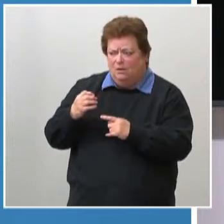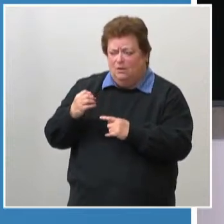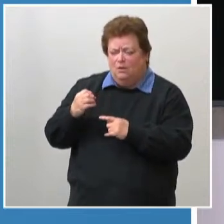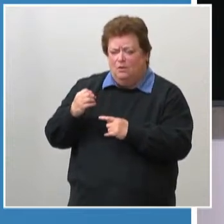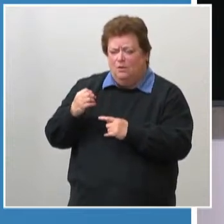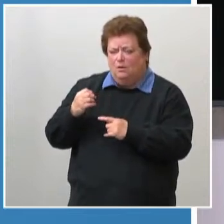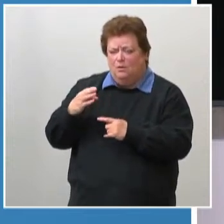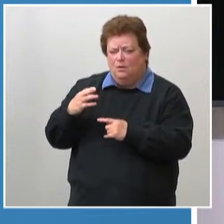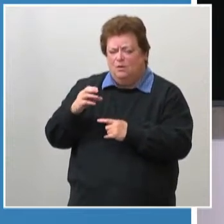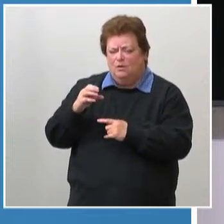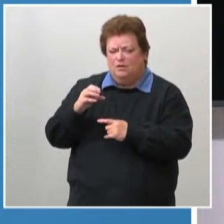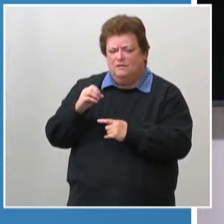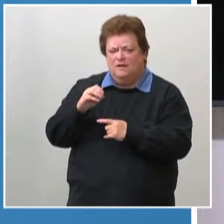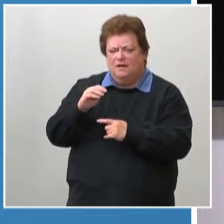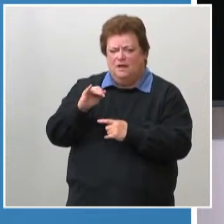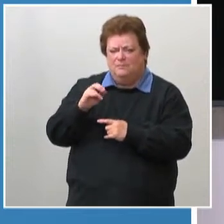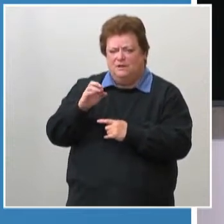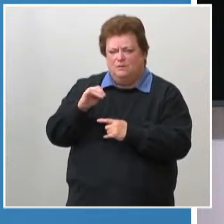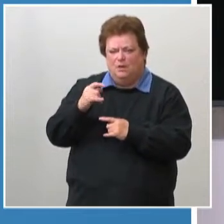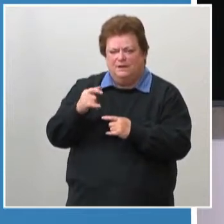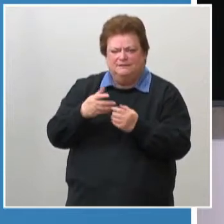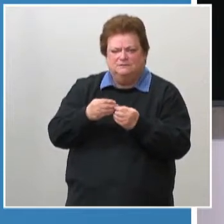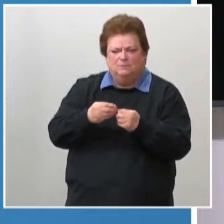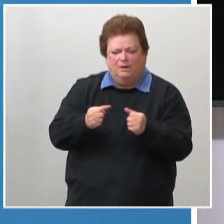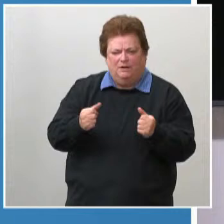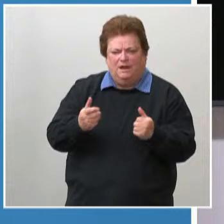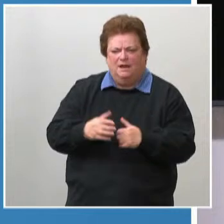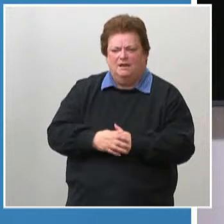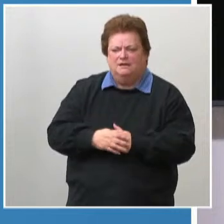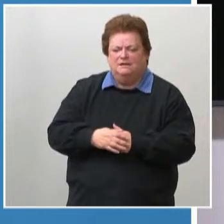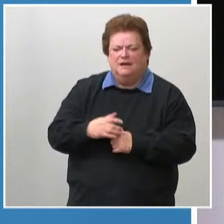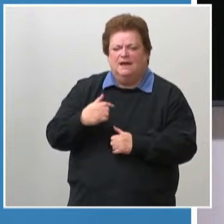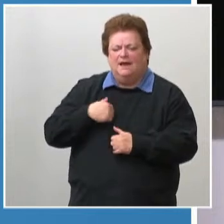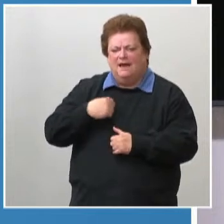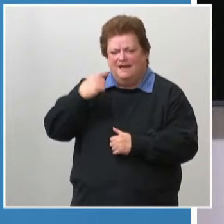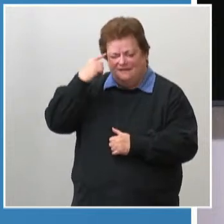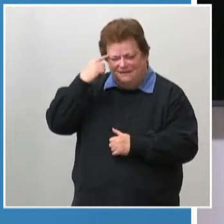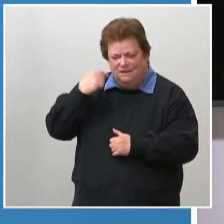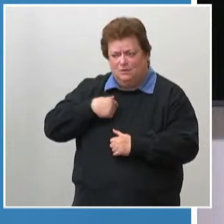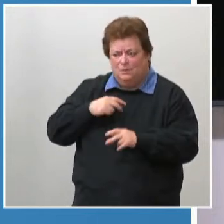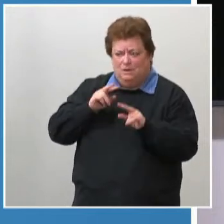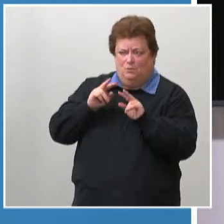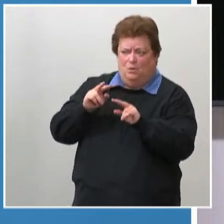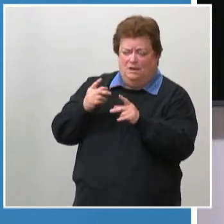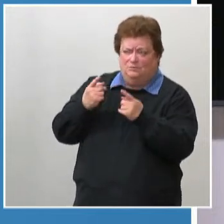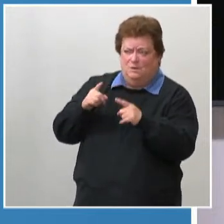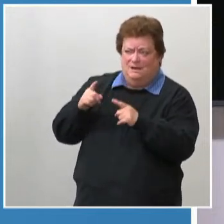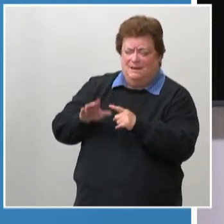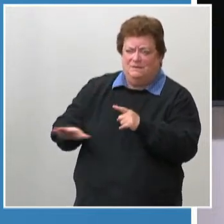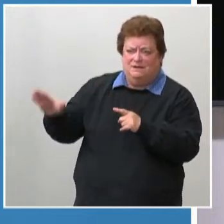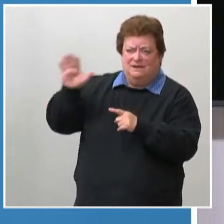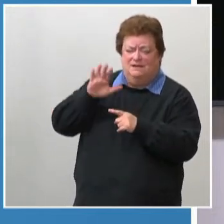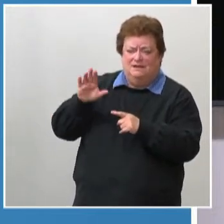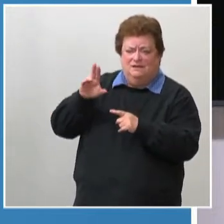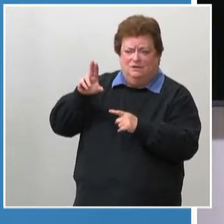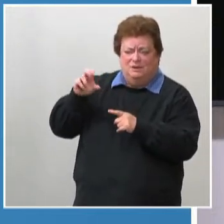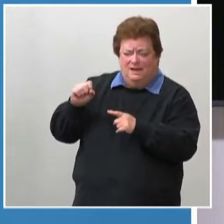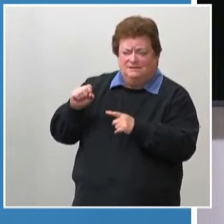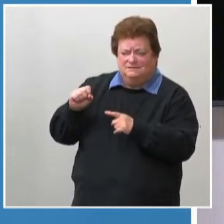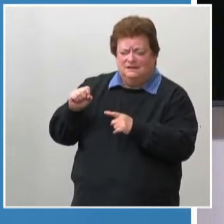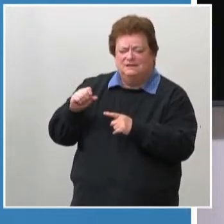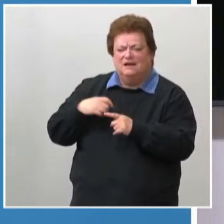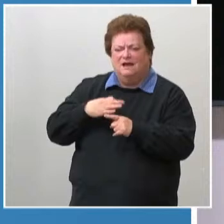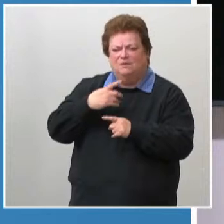the Omicron variant ran its course? I think we watched what was happening nationally, and I do want to say one